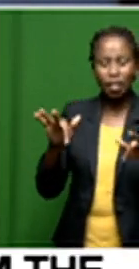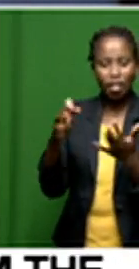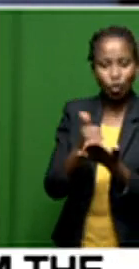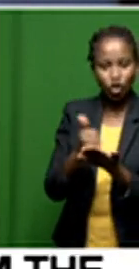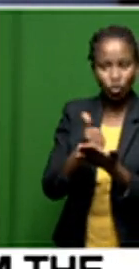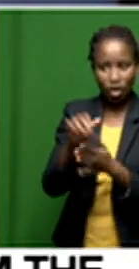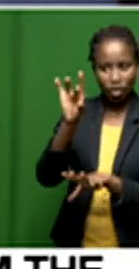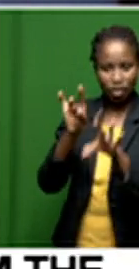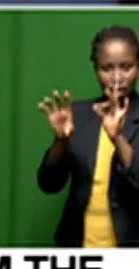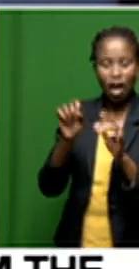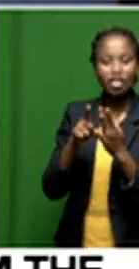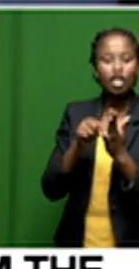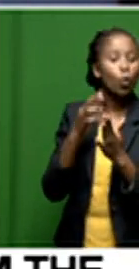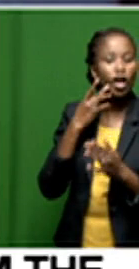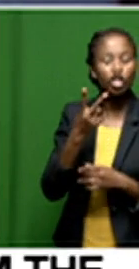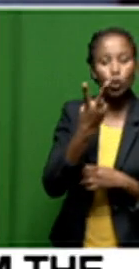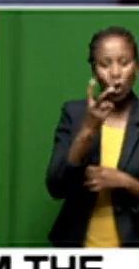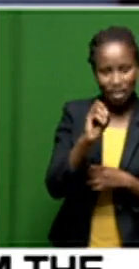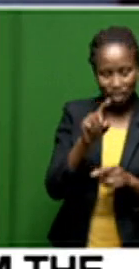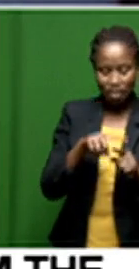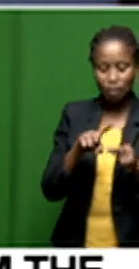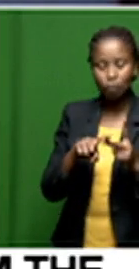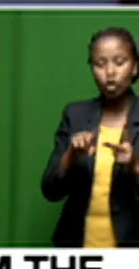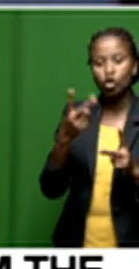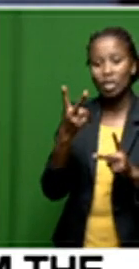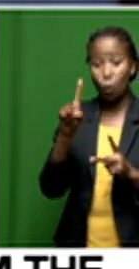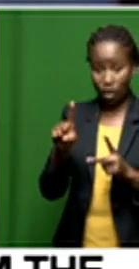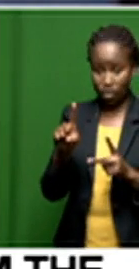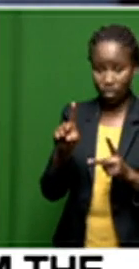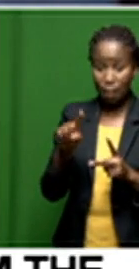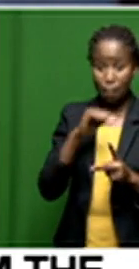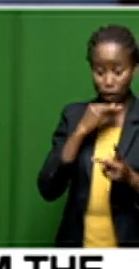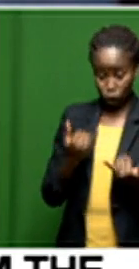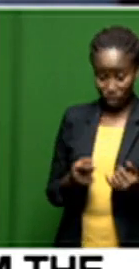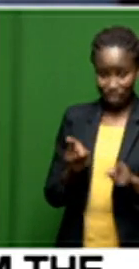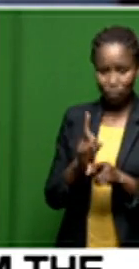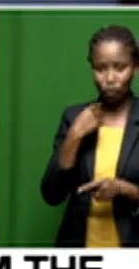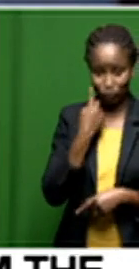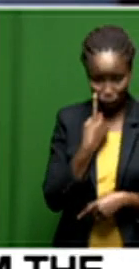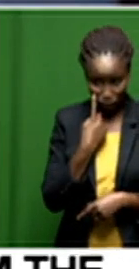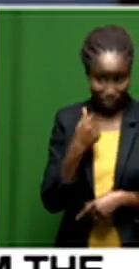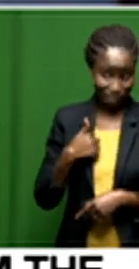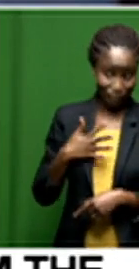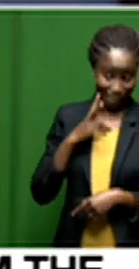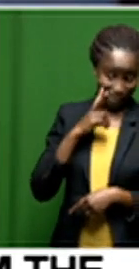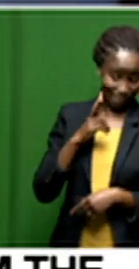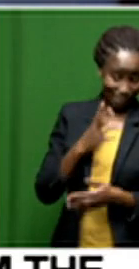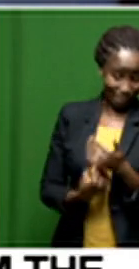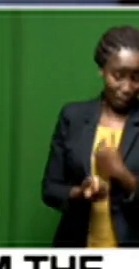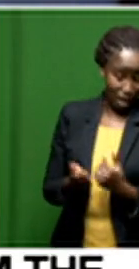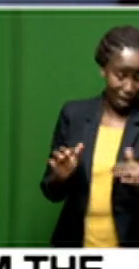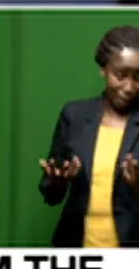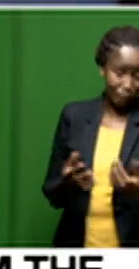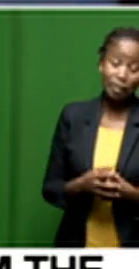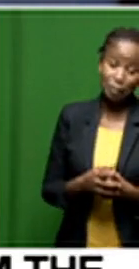date is the 20th and the 21st of September, which is today, tomorrow. So it should be interesting to see, how that goes. And